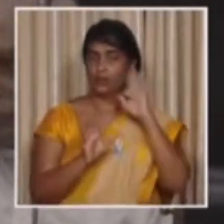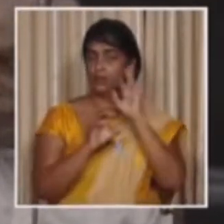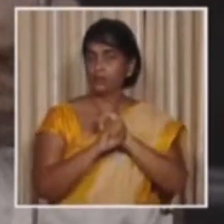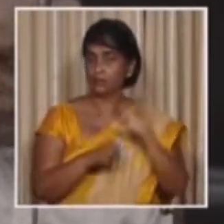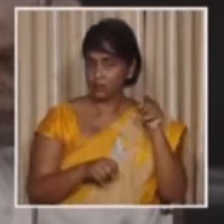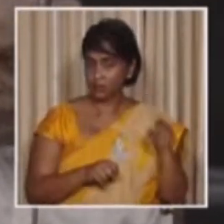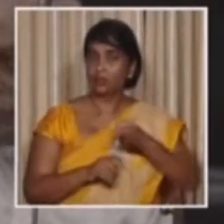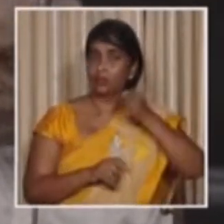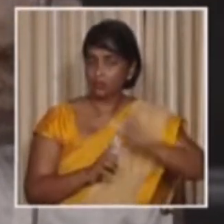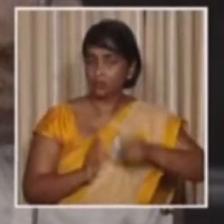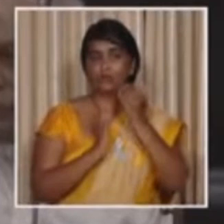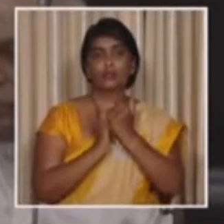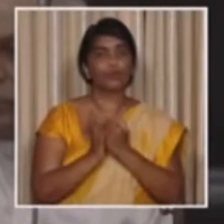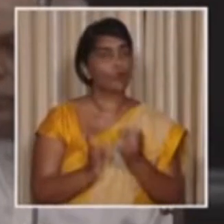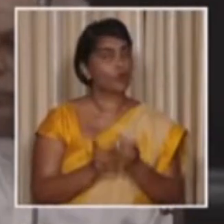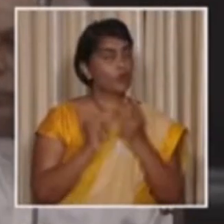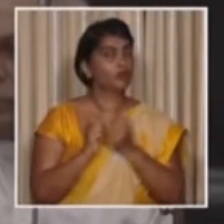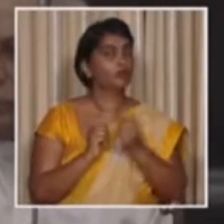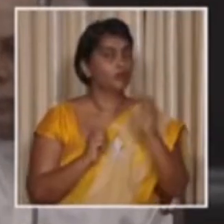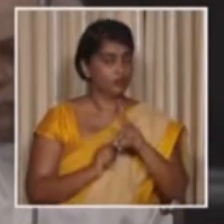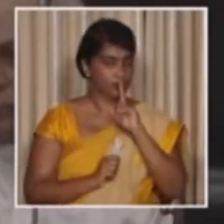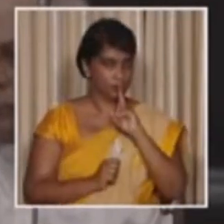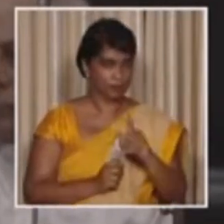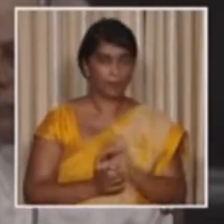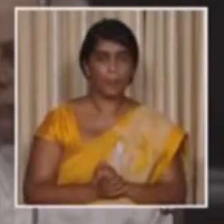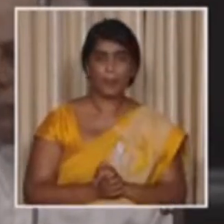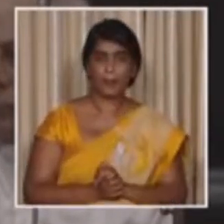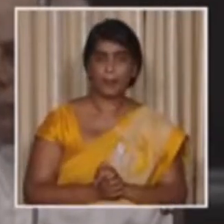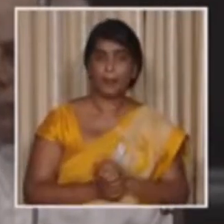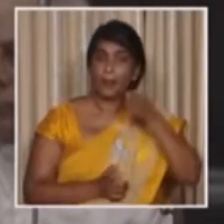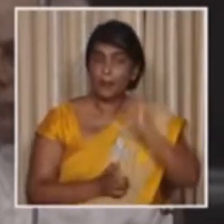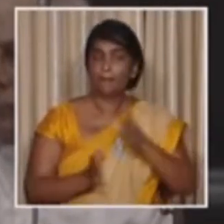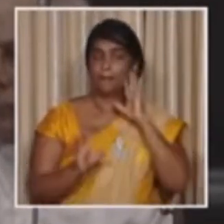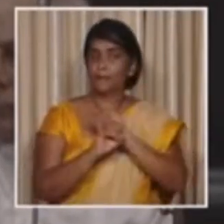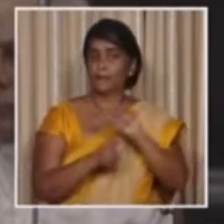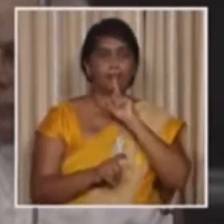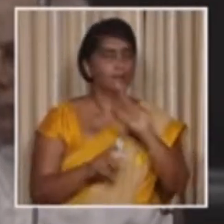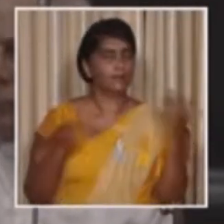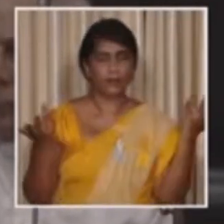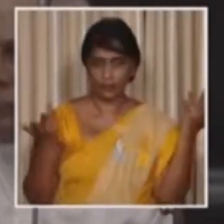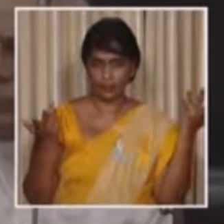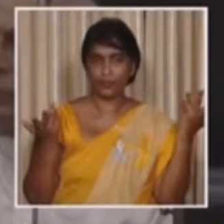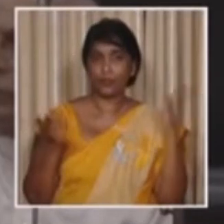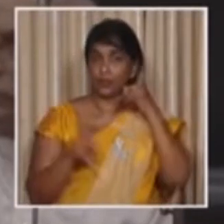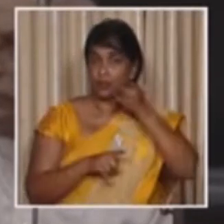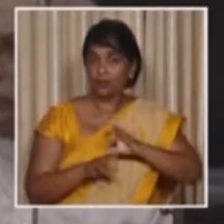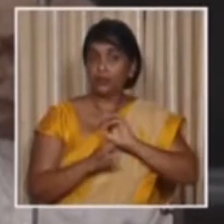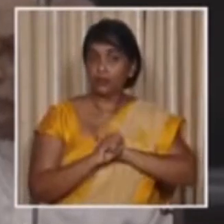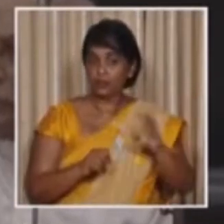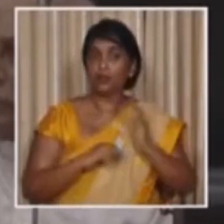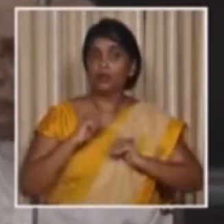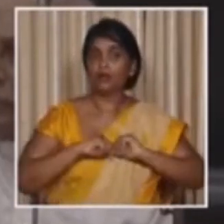me ekakawat niyogayak nikut karala na me ekakawat niyogayak nikut karala na niyogaya nikut karanna